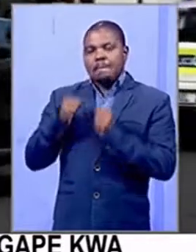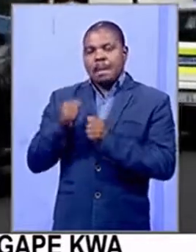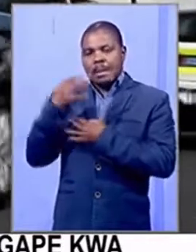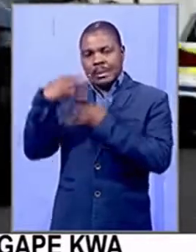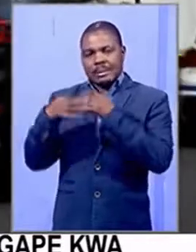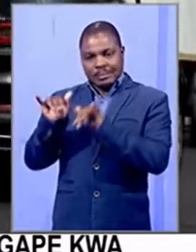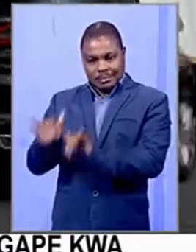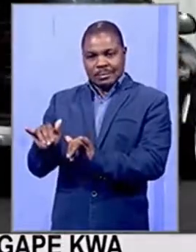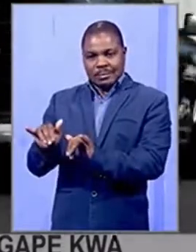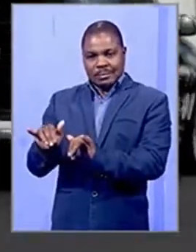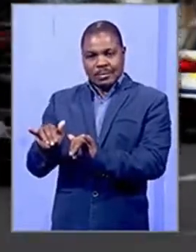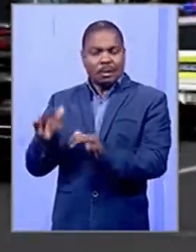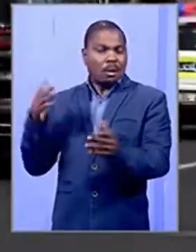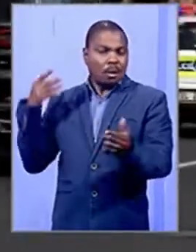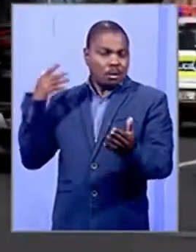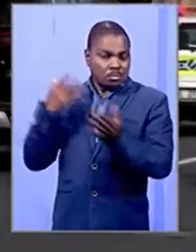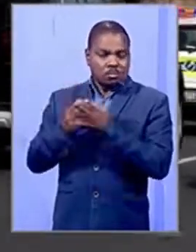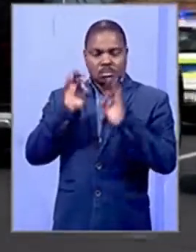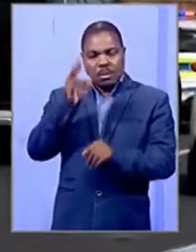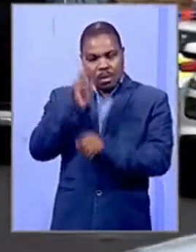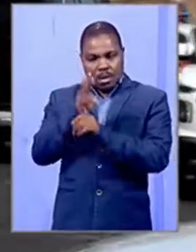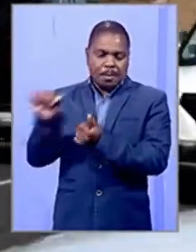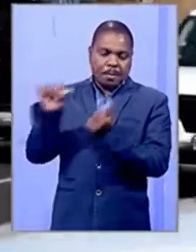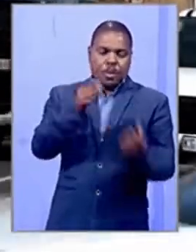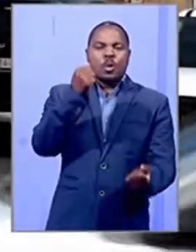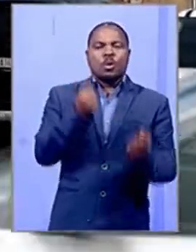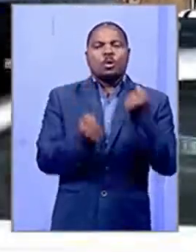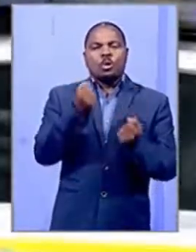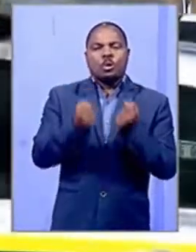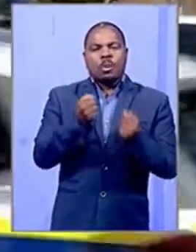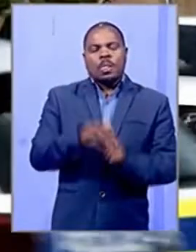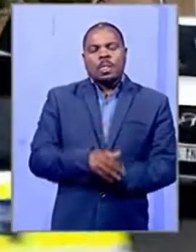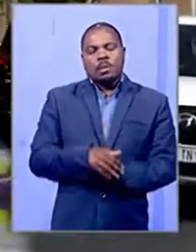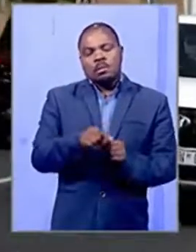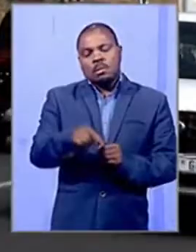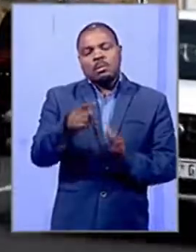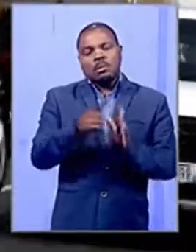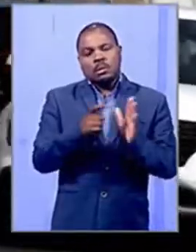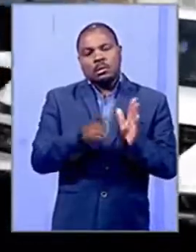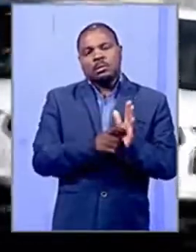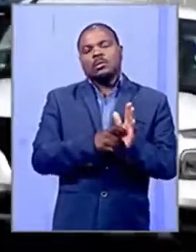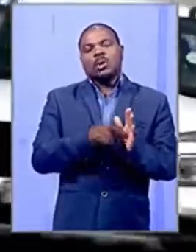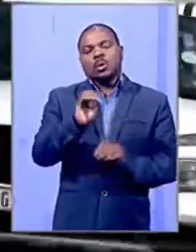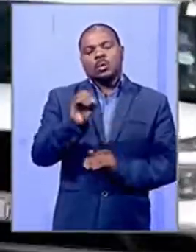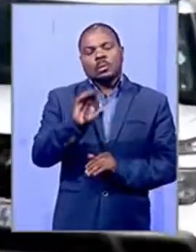kwa kgolegelong go fitlha a tlhagelela gape kwa kgotlatshekelo diphalane a le 6.